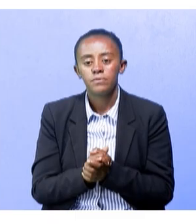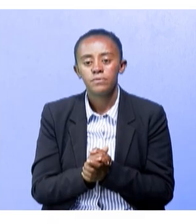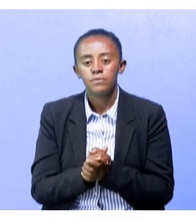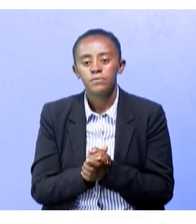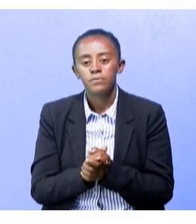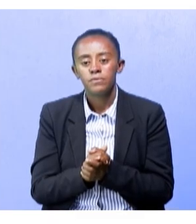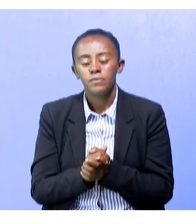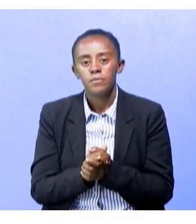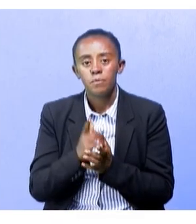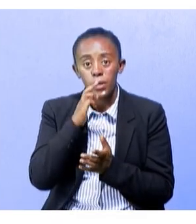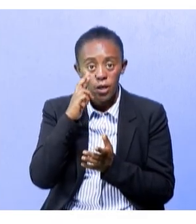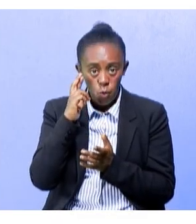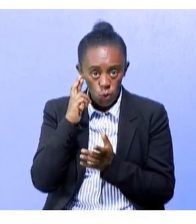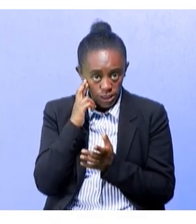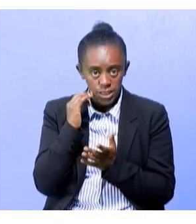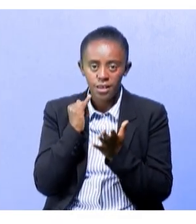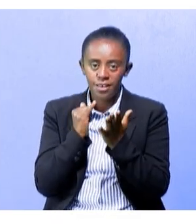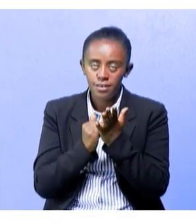it rained